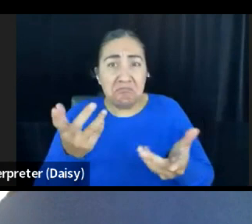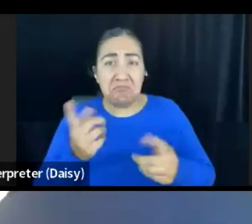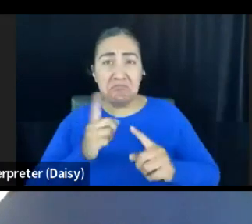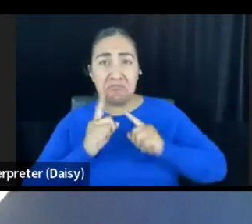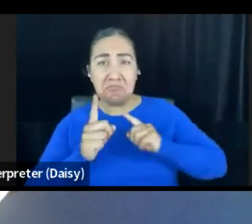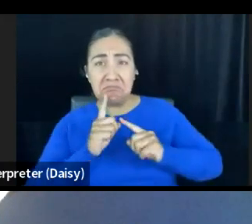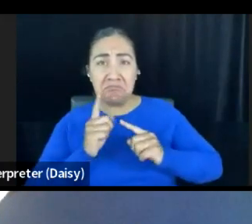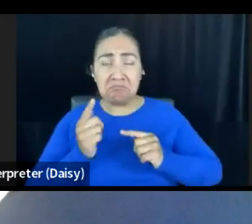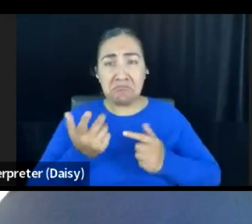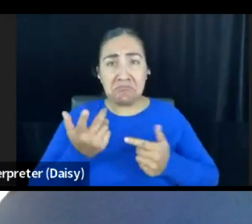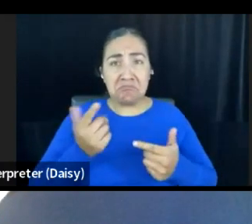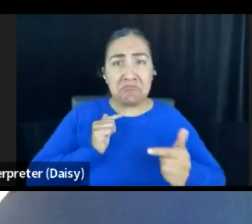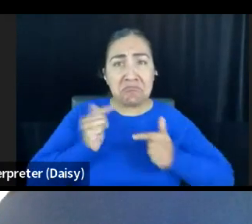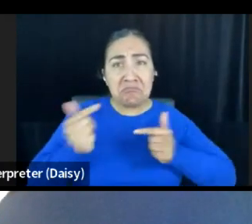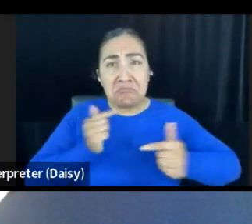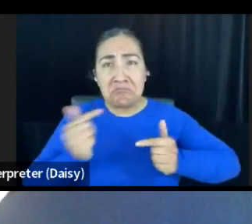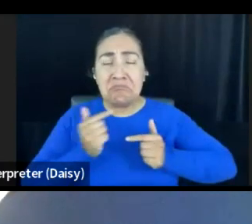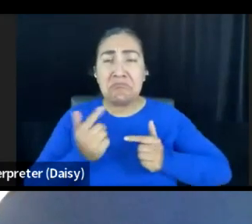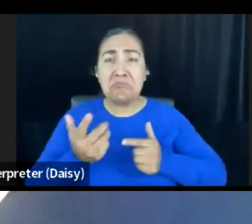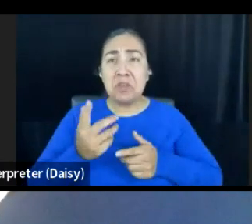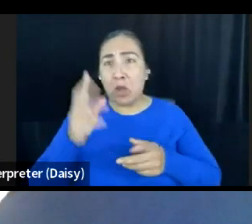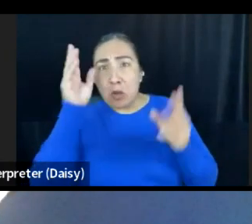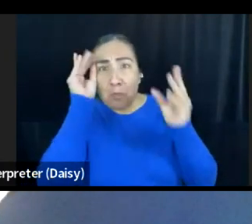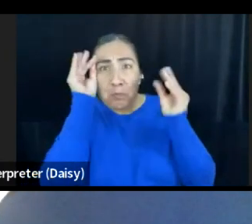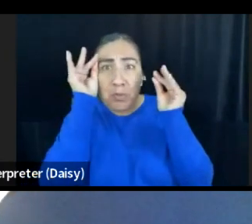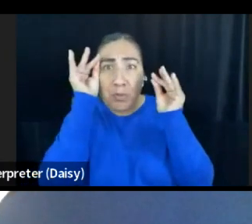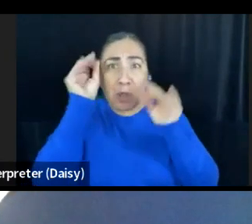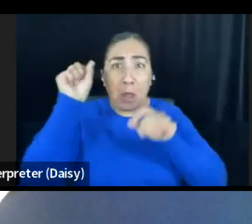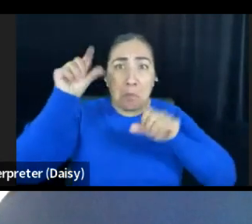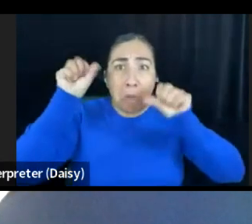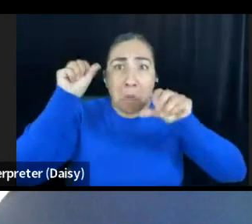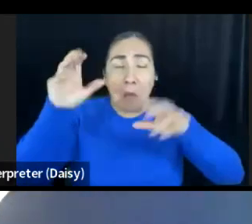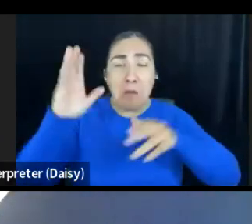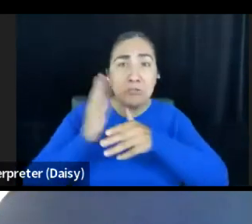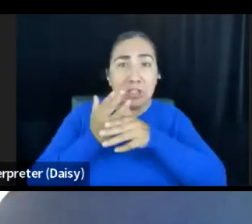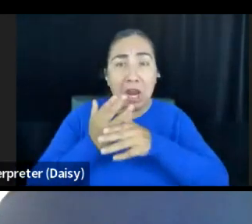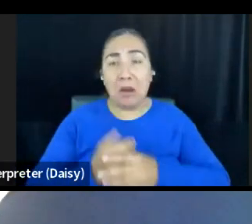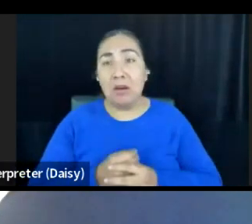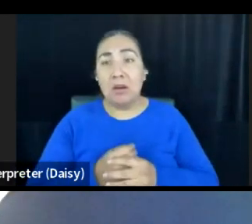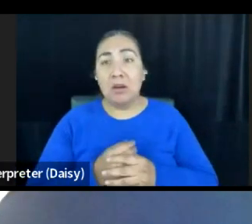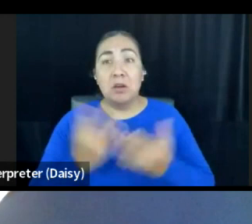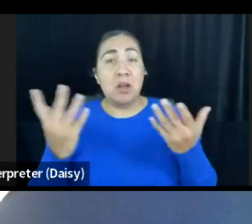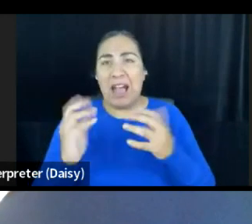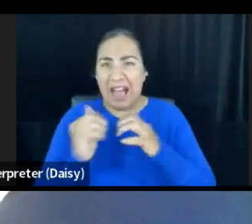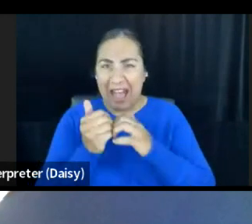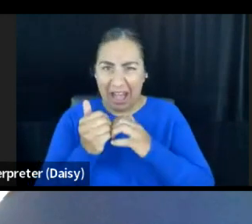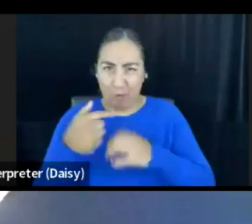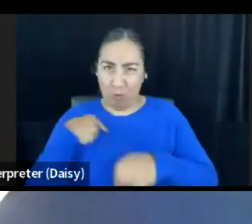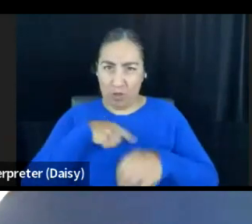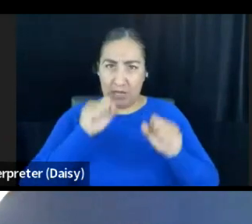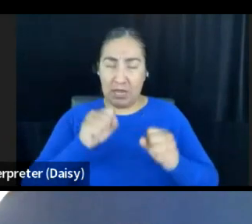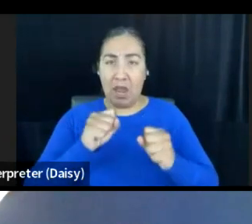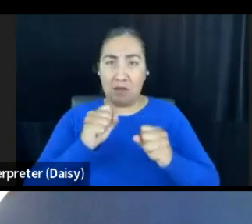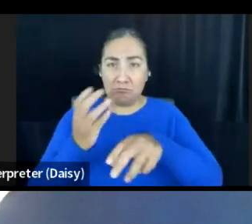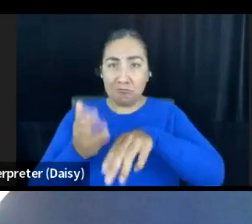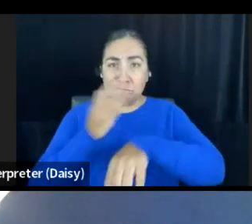roundtable discussion and brainstorm session on how we can better support our caretakers in this